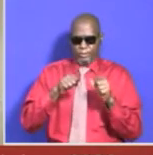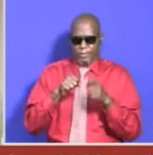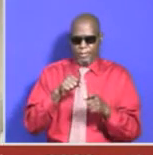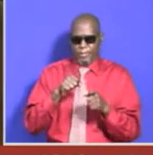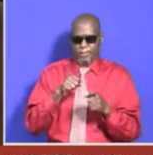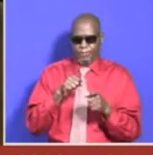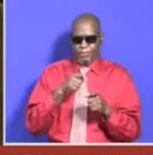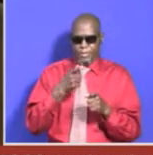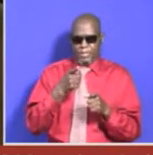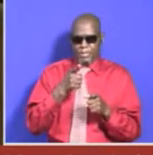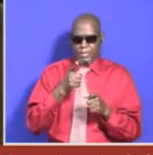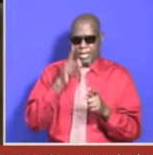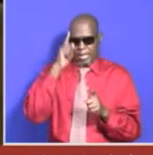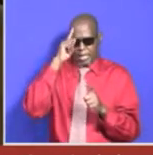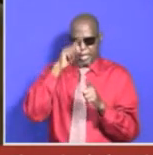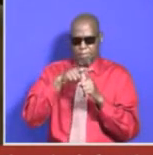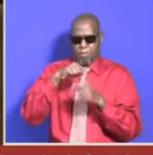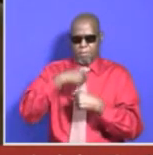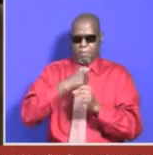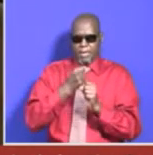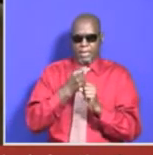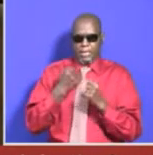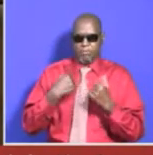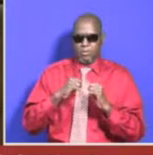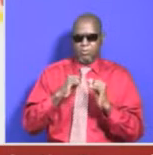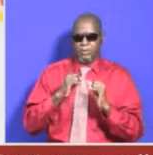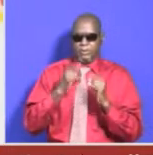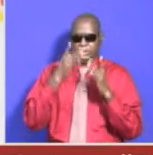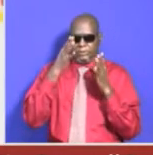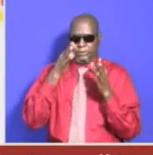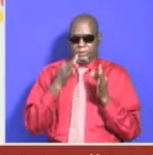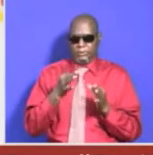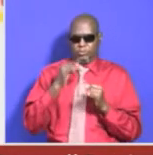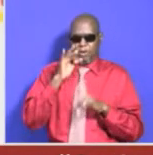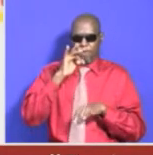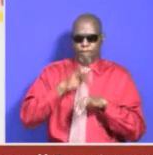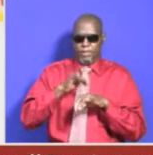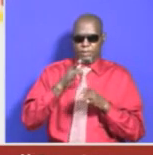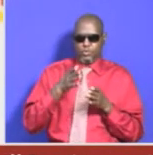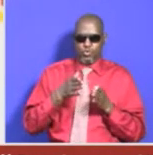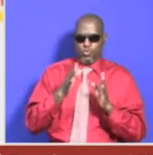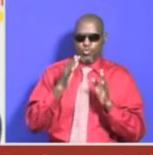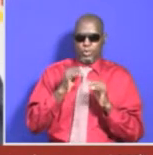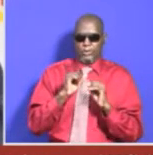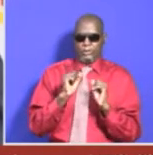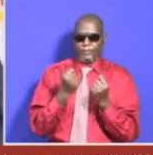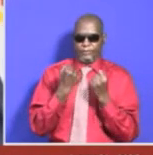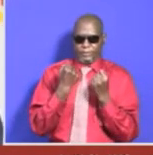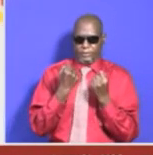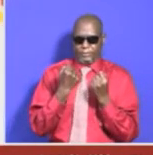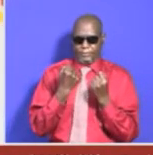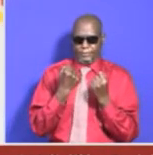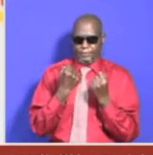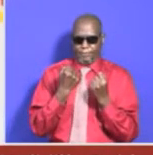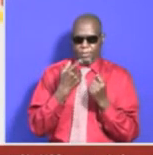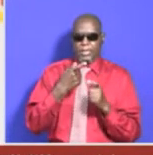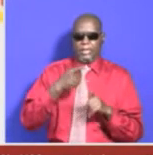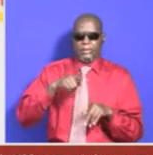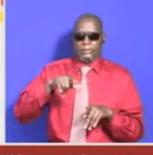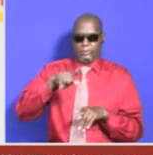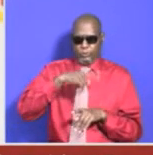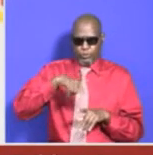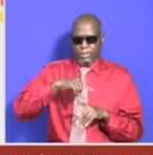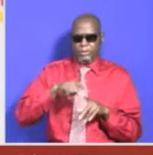to make and implement decisions affecting road safety. We too